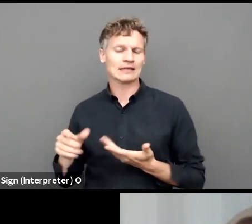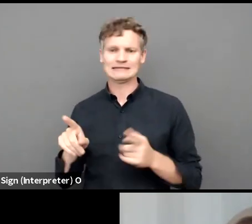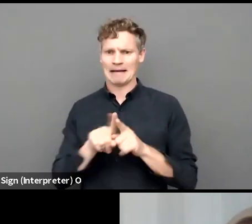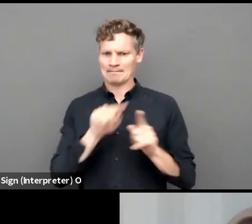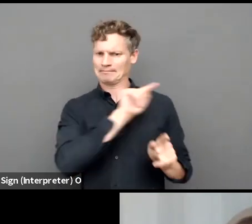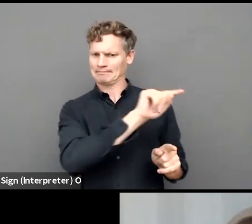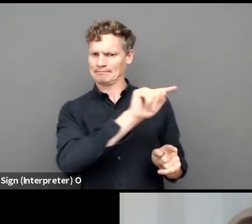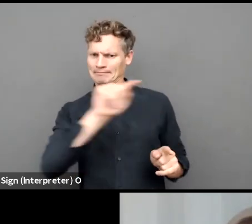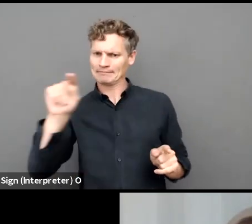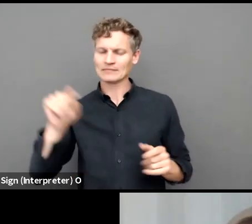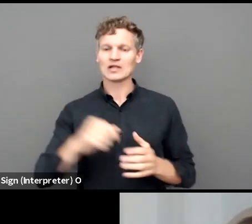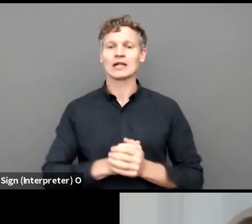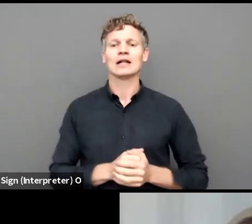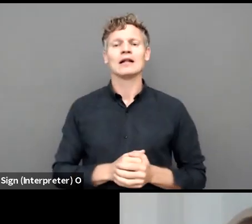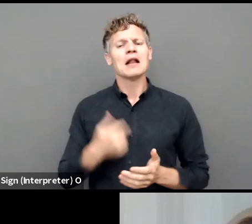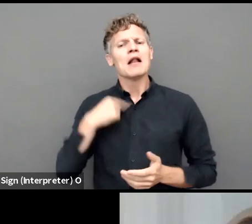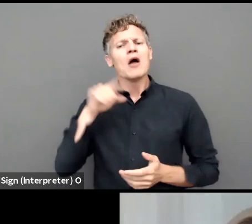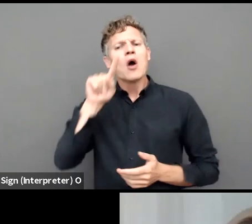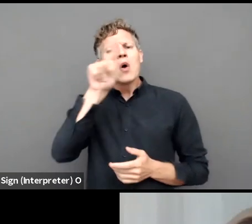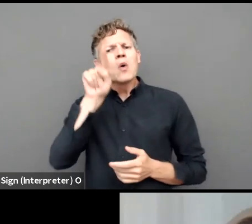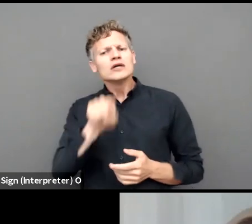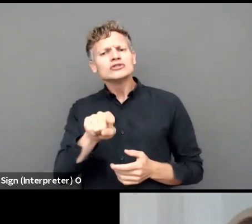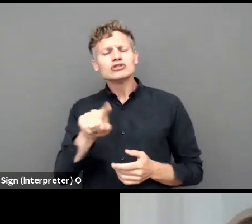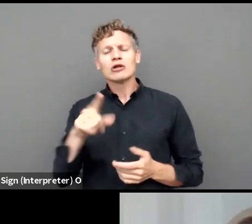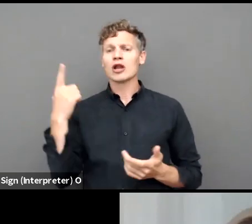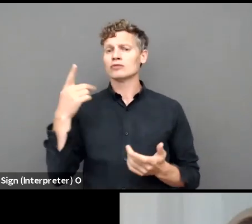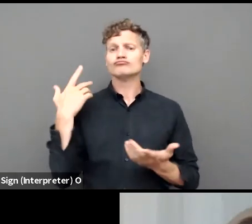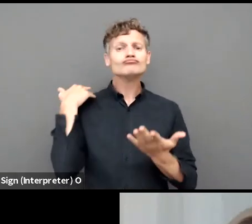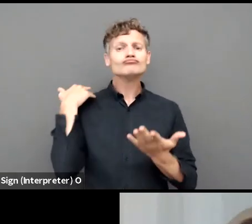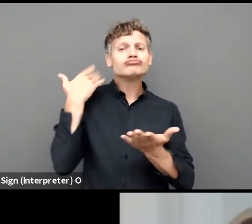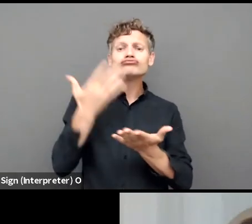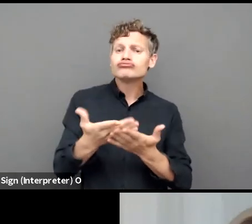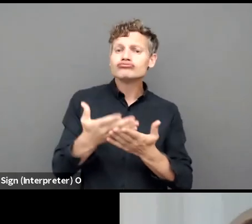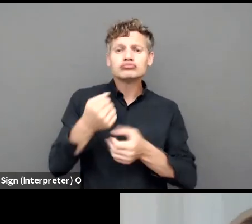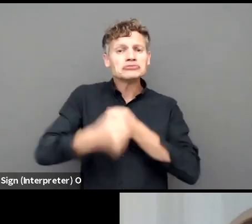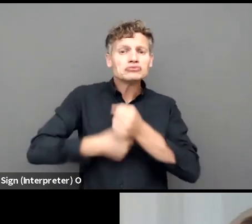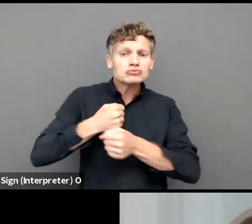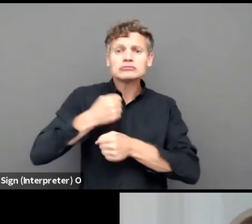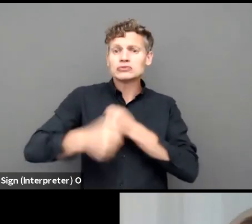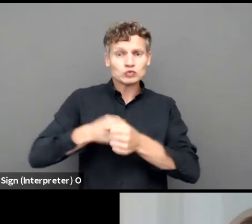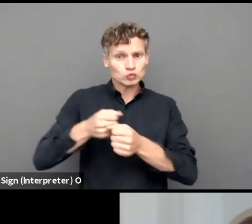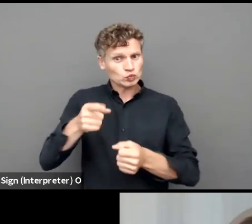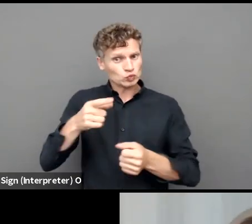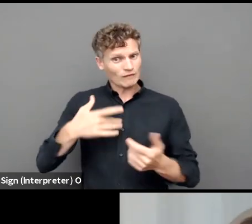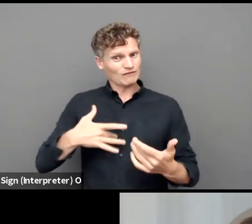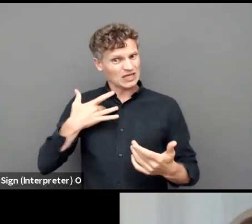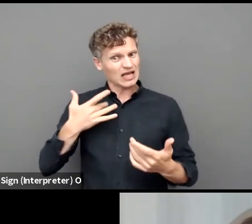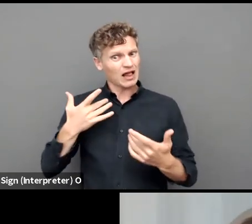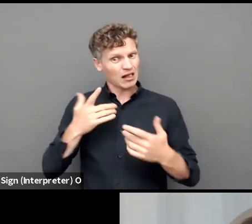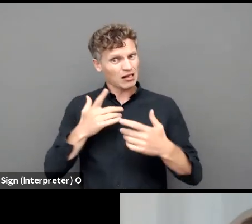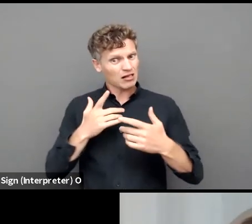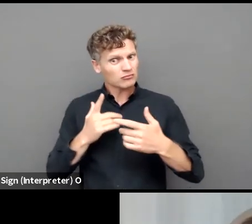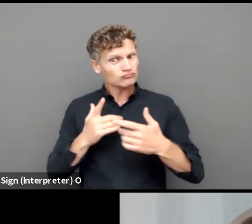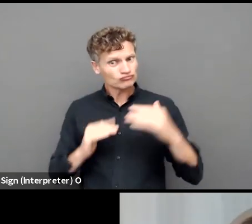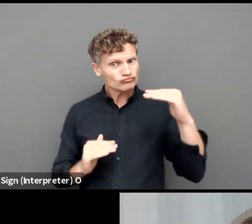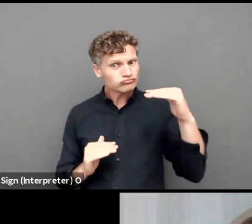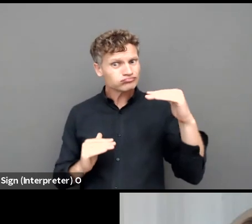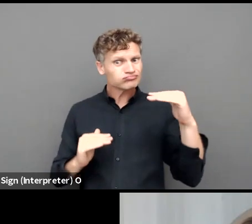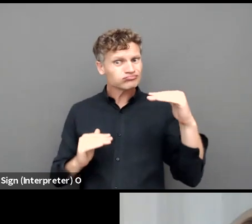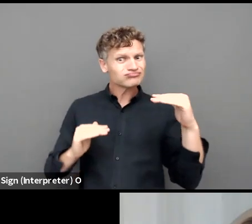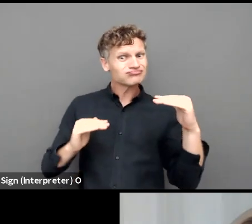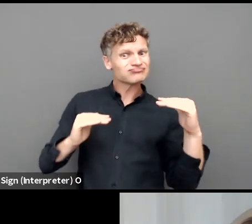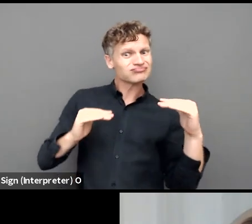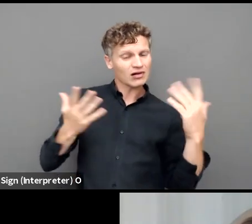there's been any progress over the years for women in your profession on these issues? And if you do think there's